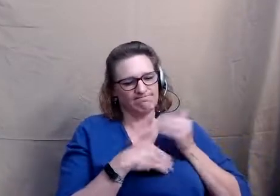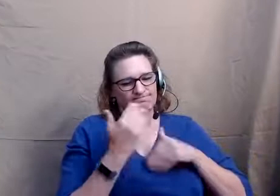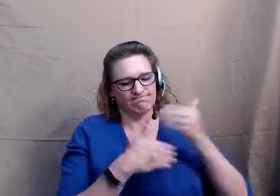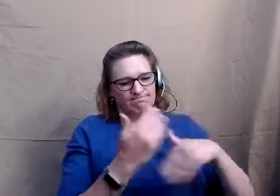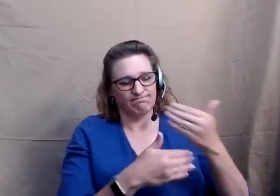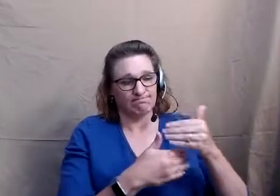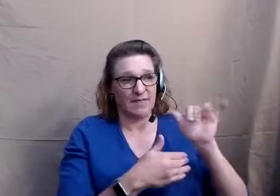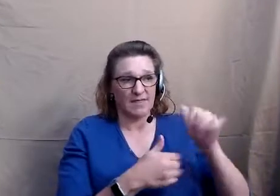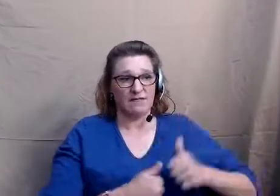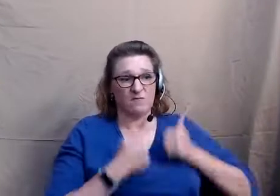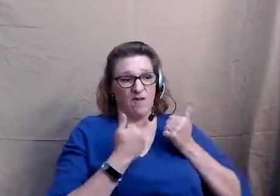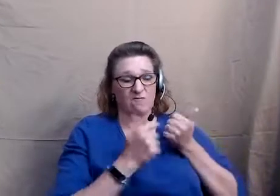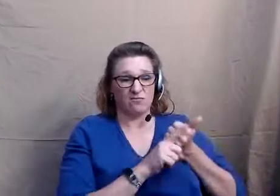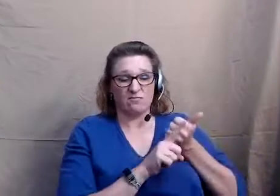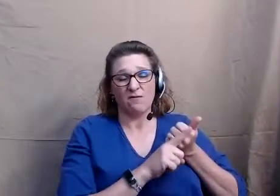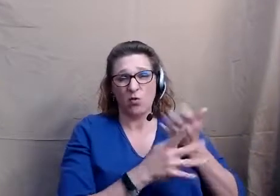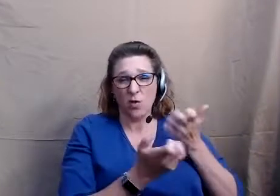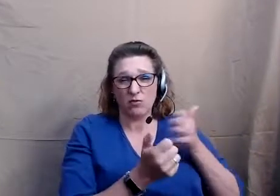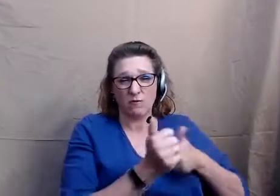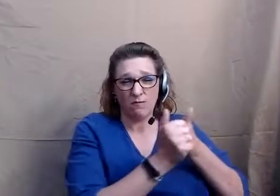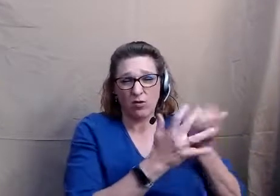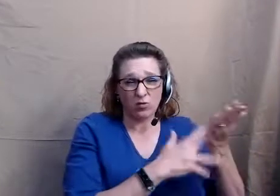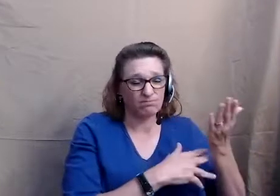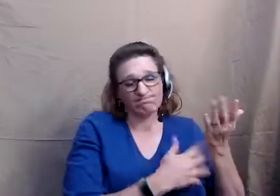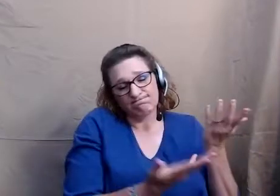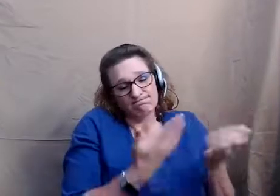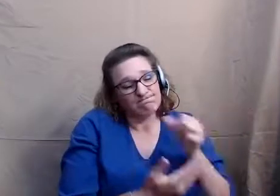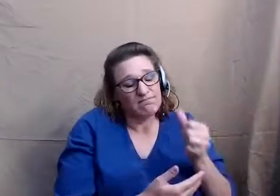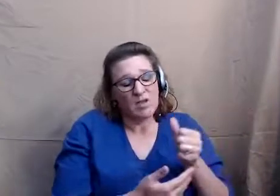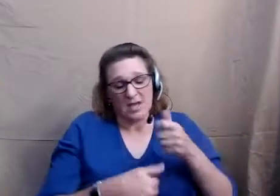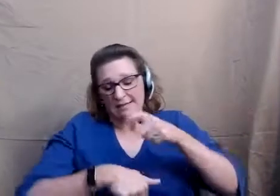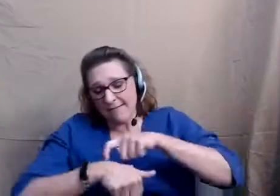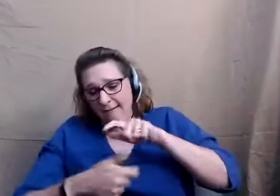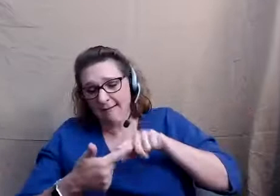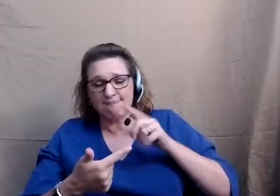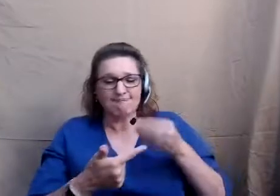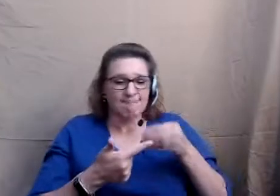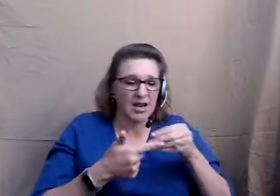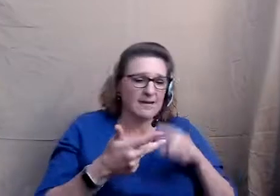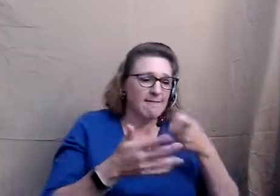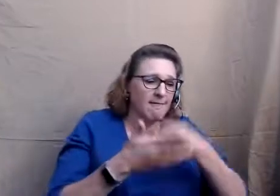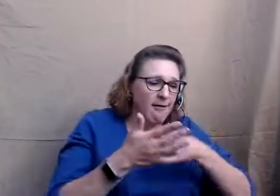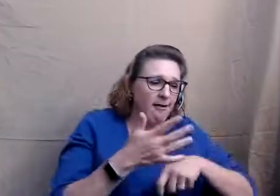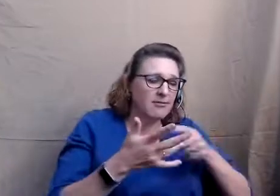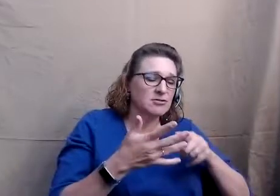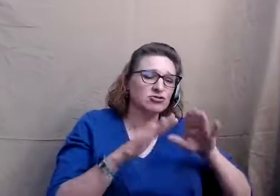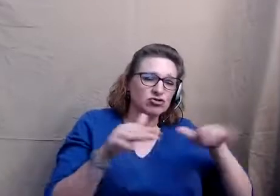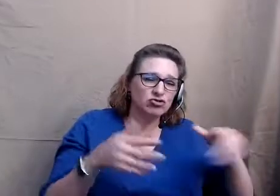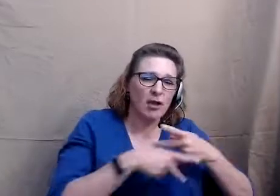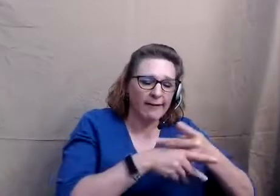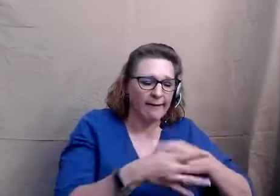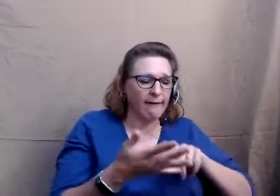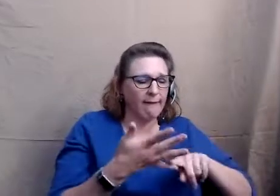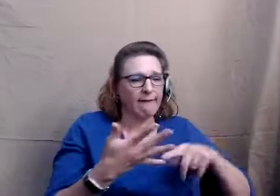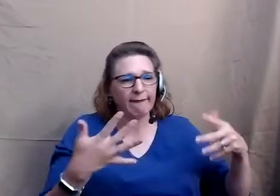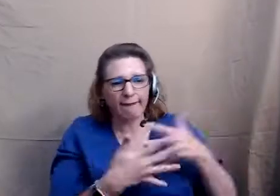survivor may not want to pursue. Time, money, costs, childcare, work, fear, and love may be among the